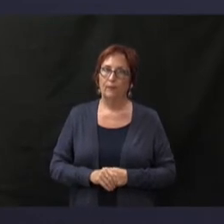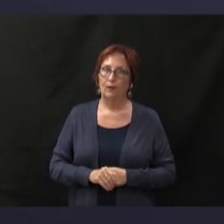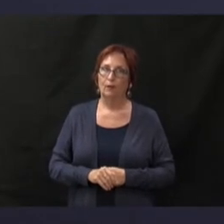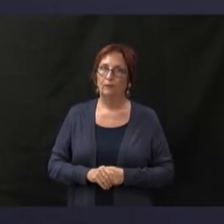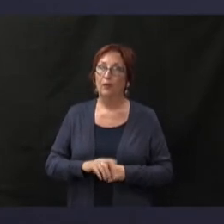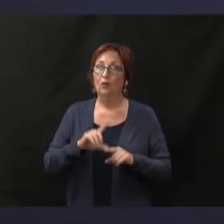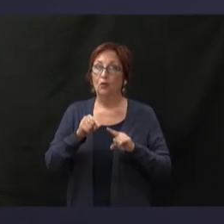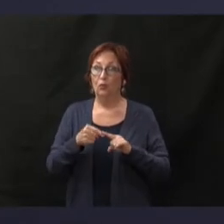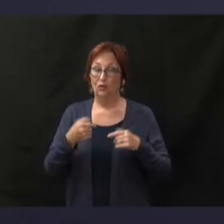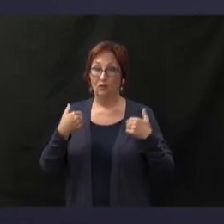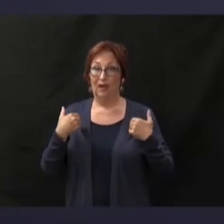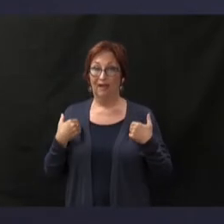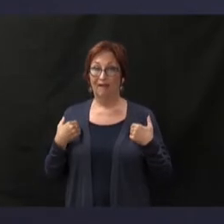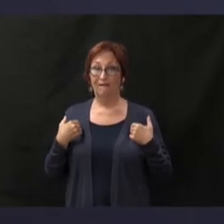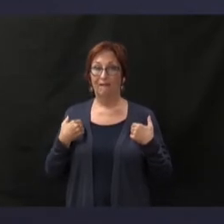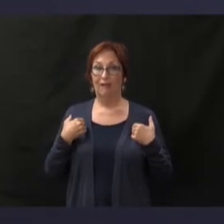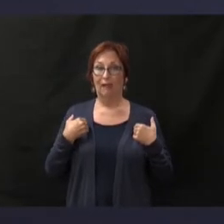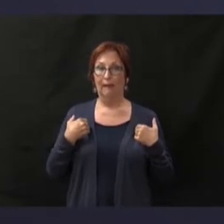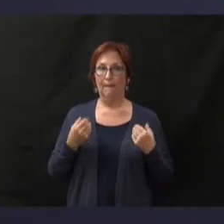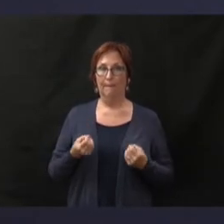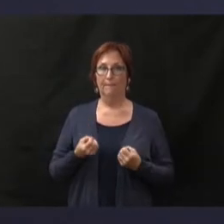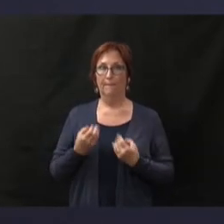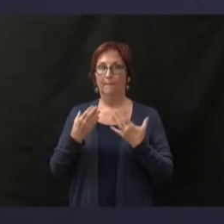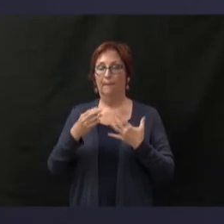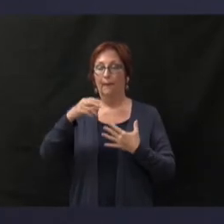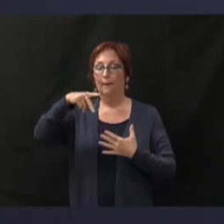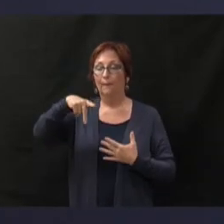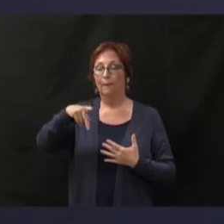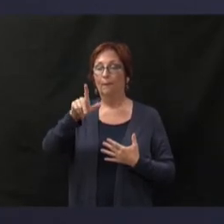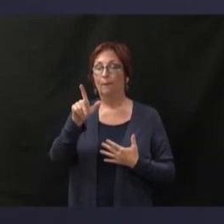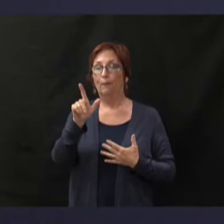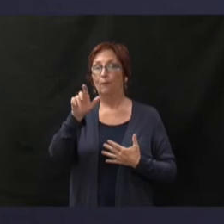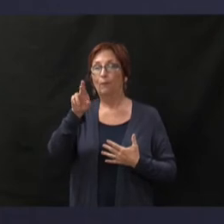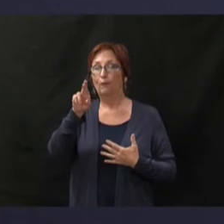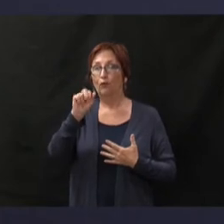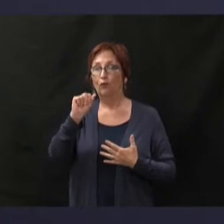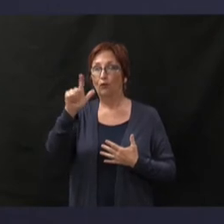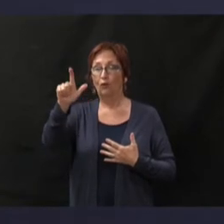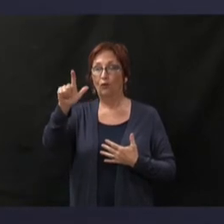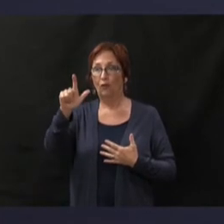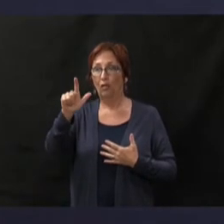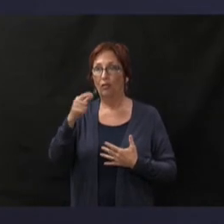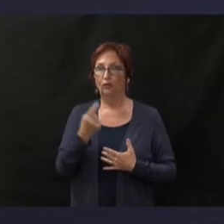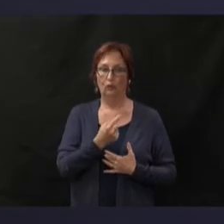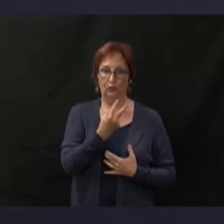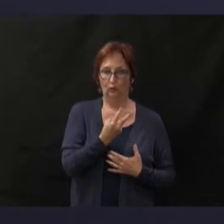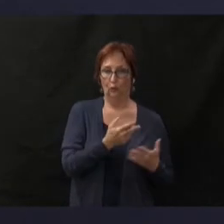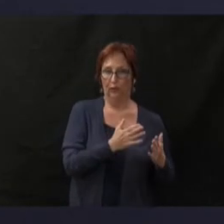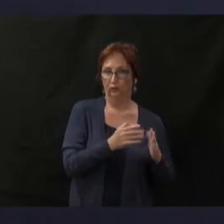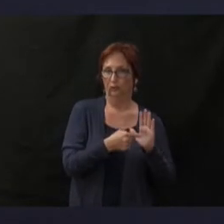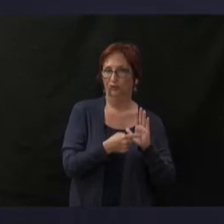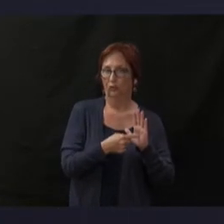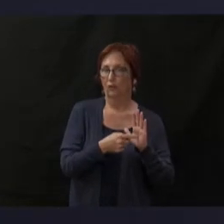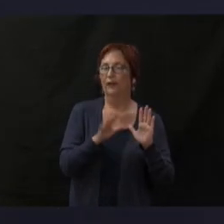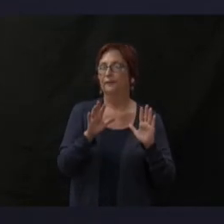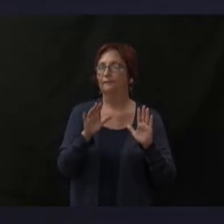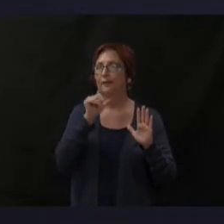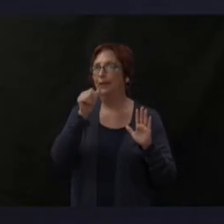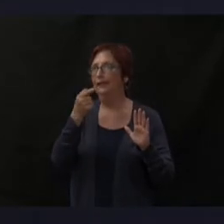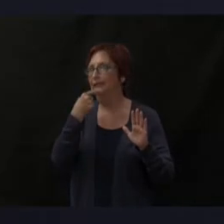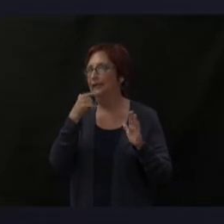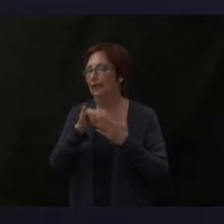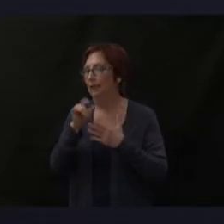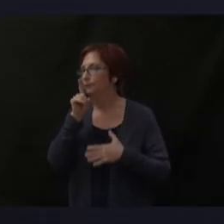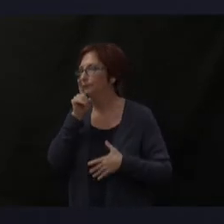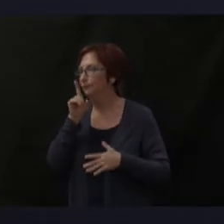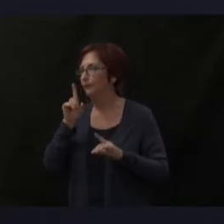When you have a plural, there's only two ways to show, I'm not going to say that because